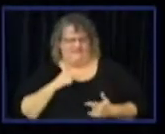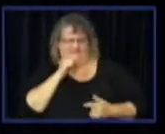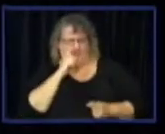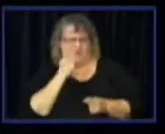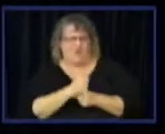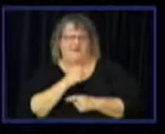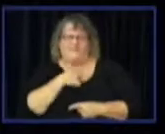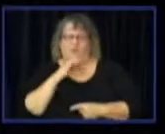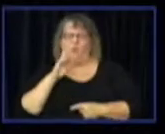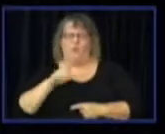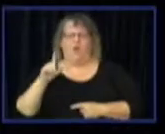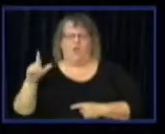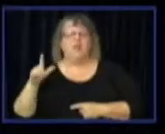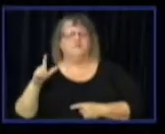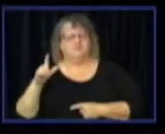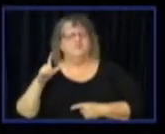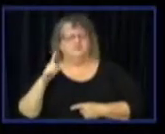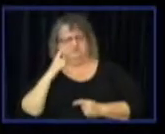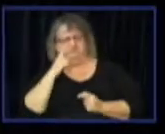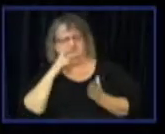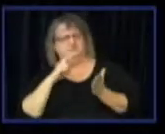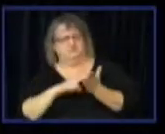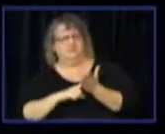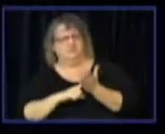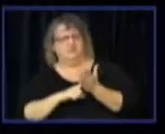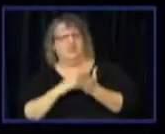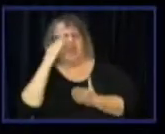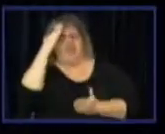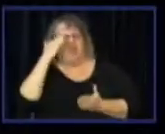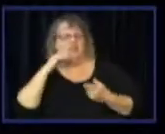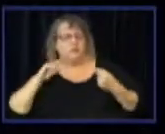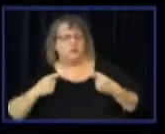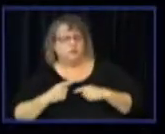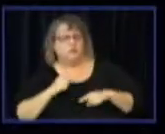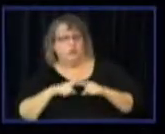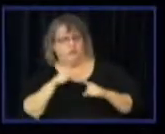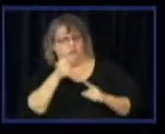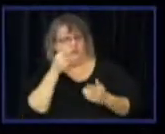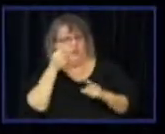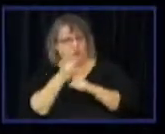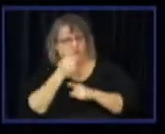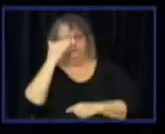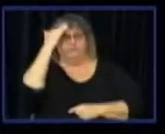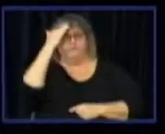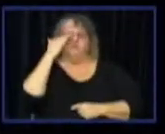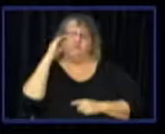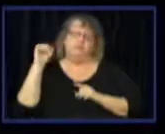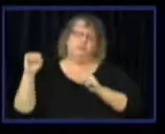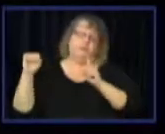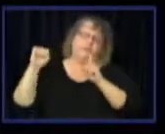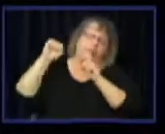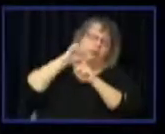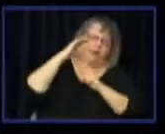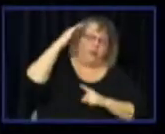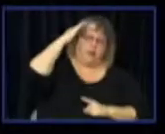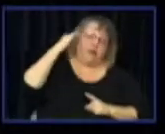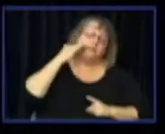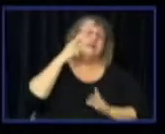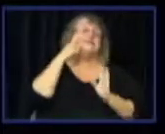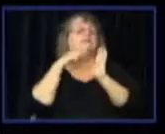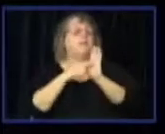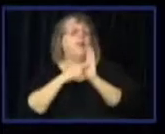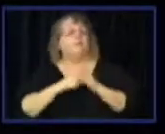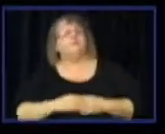feeling well, can often be a sign of a concussion. Of course, if you've had an impact to your body or your brain. For